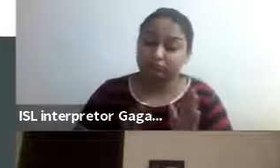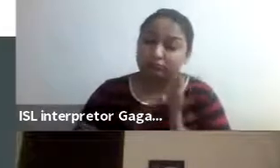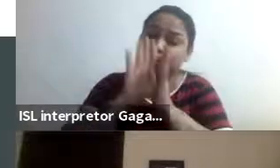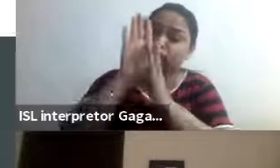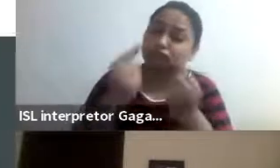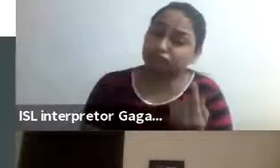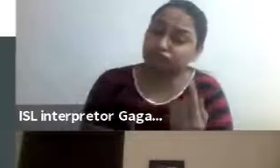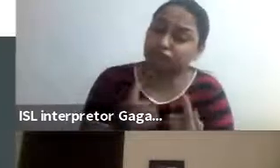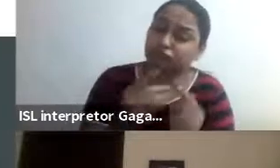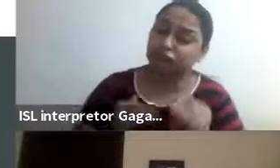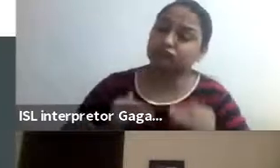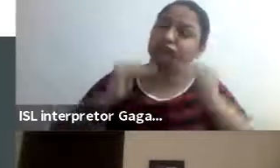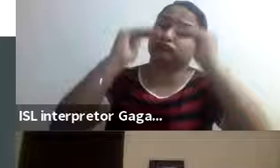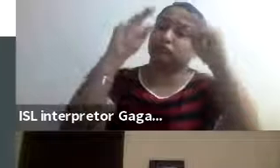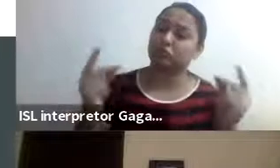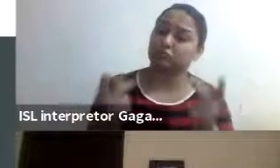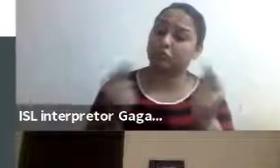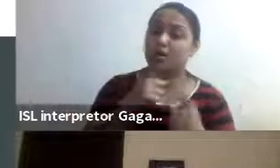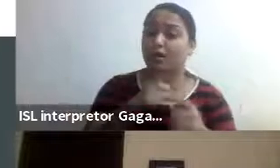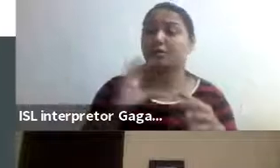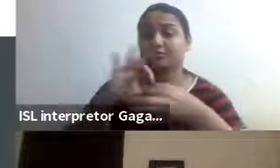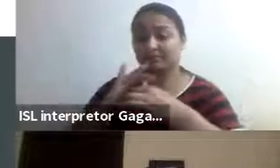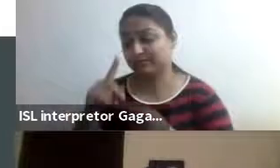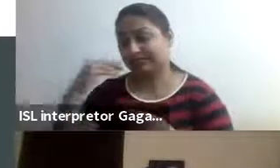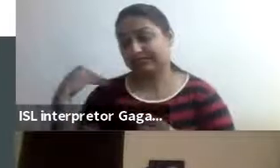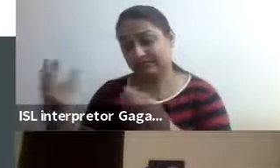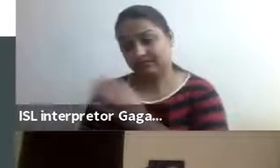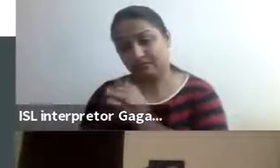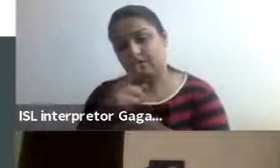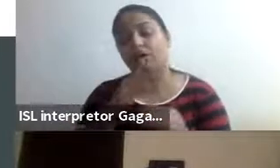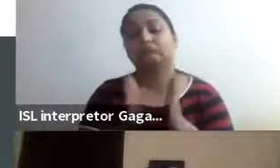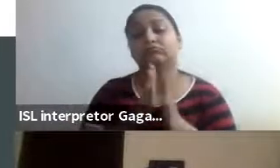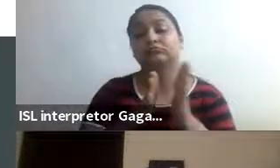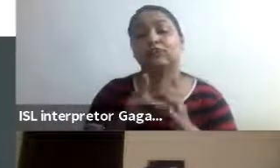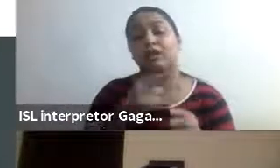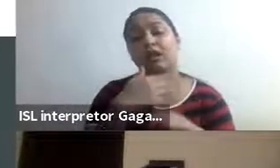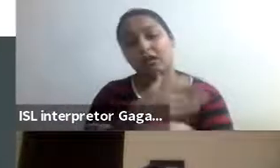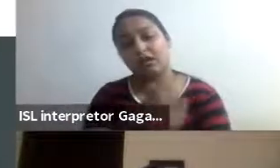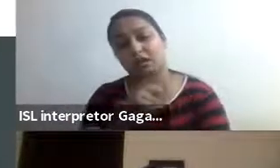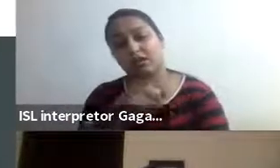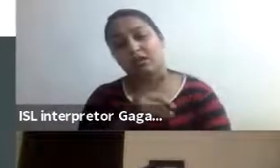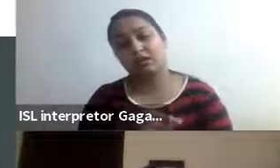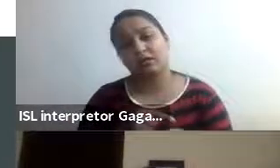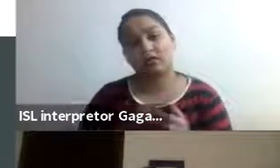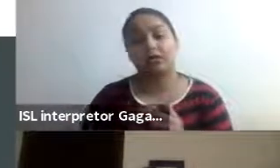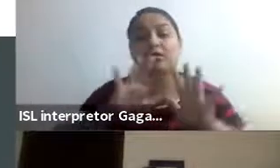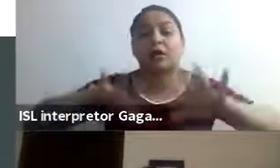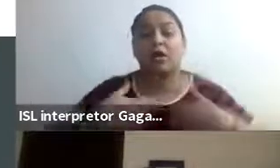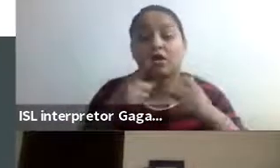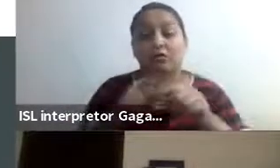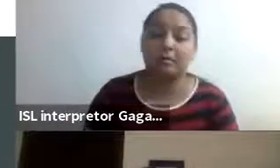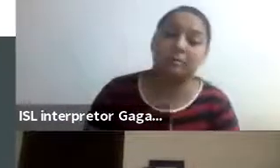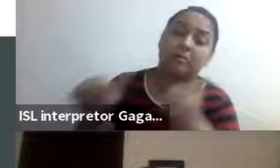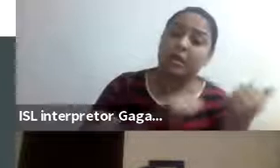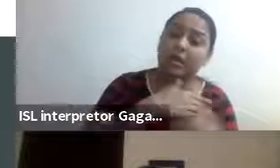themselves on the train because there was nobody else to accompany them, and often the train would be late. And she describes it very vividly, how they would come back